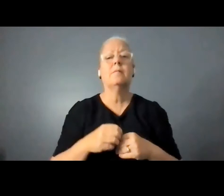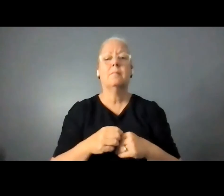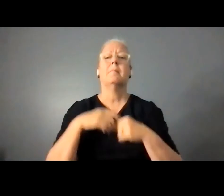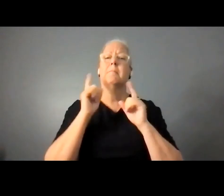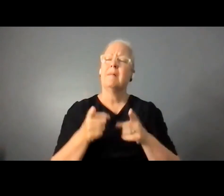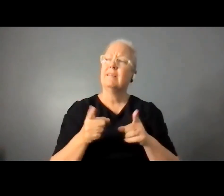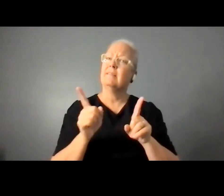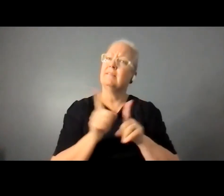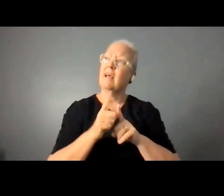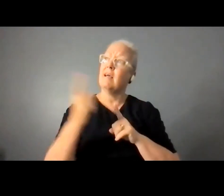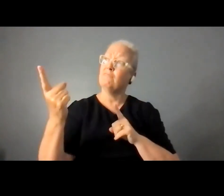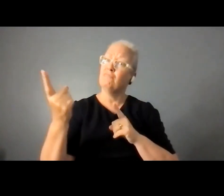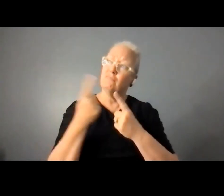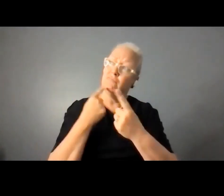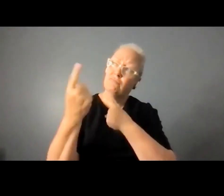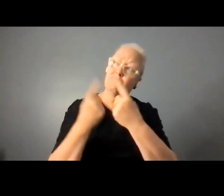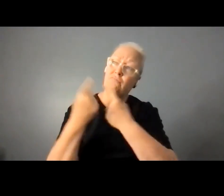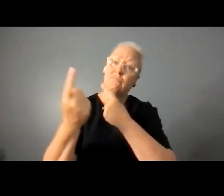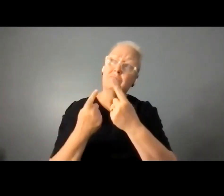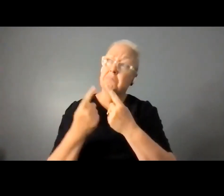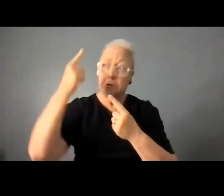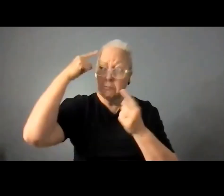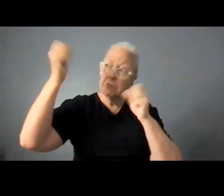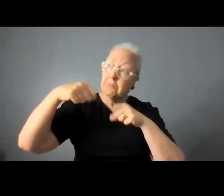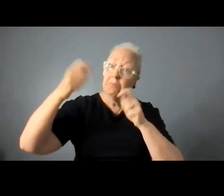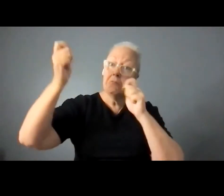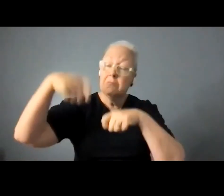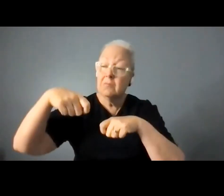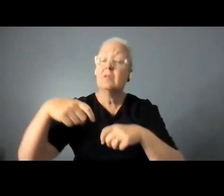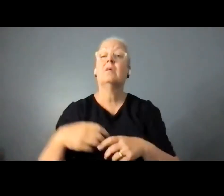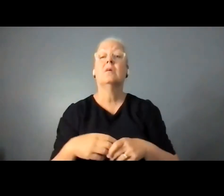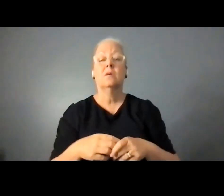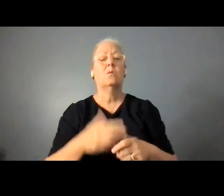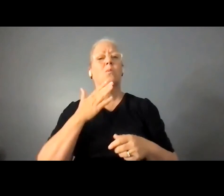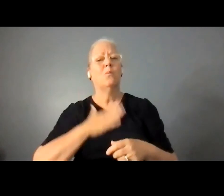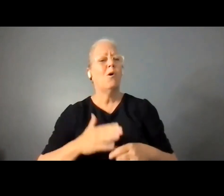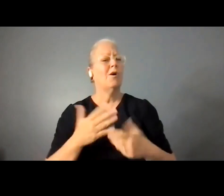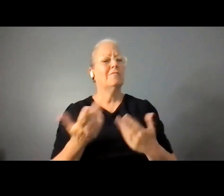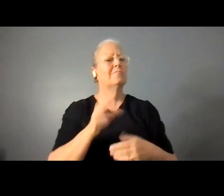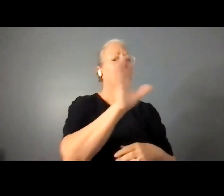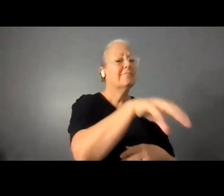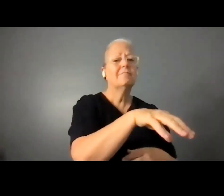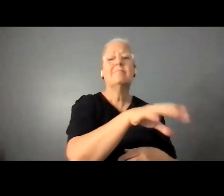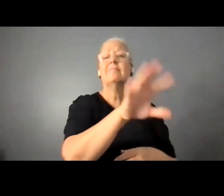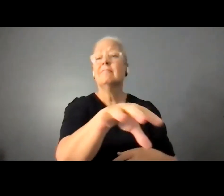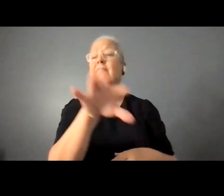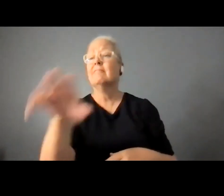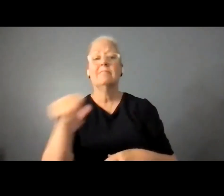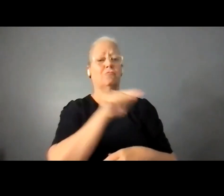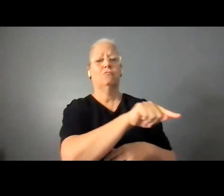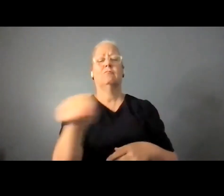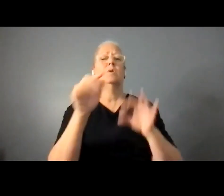with the inhabitants of all the communities. There should be spaces that are inclusive for all, not only people